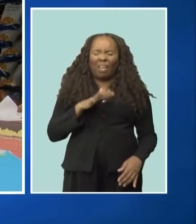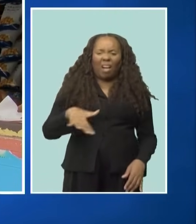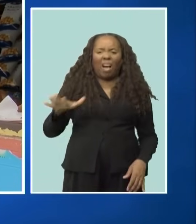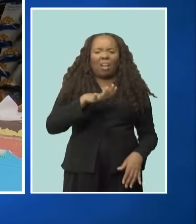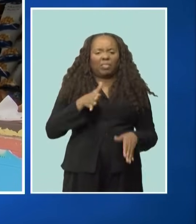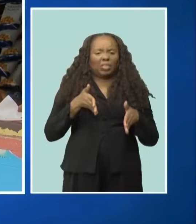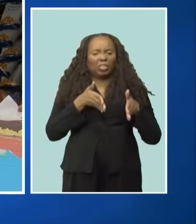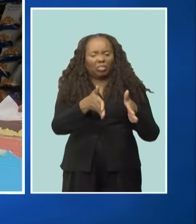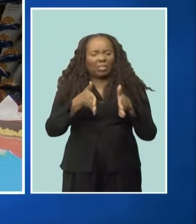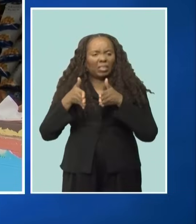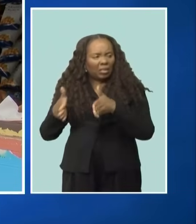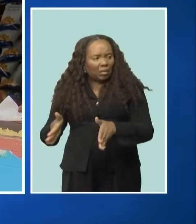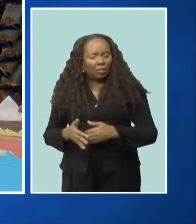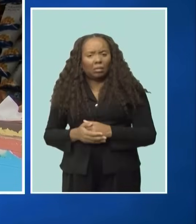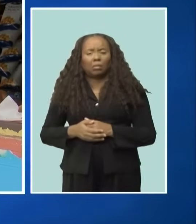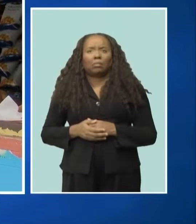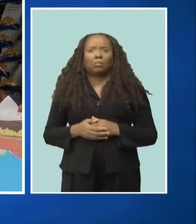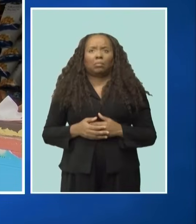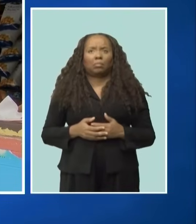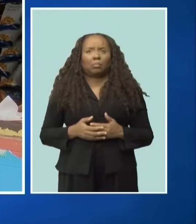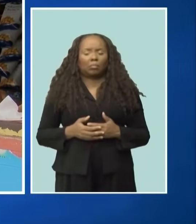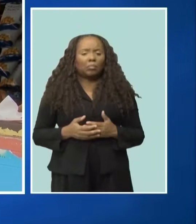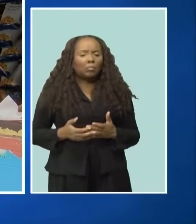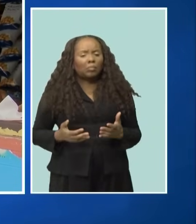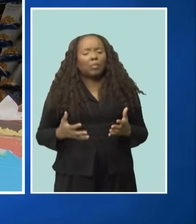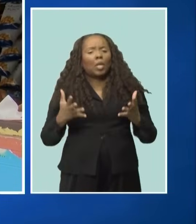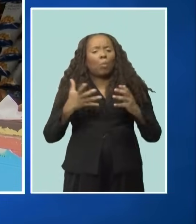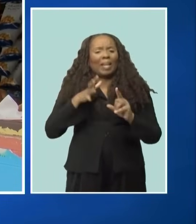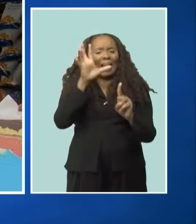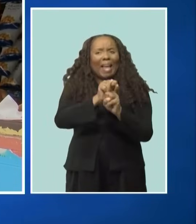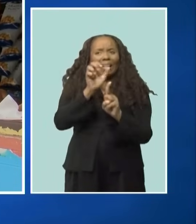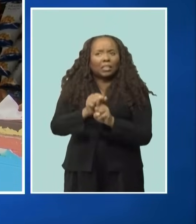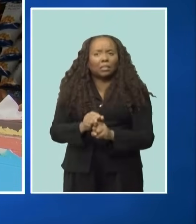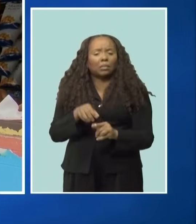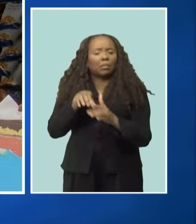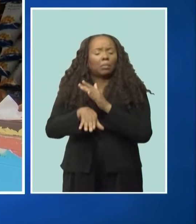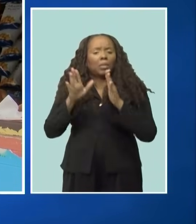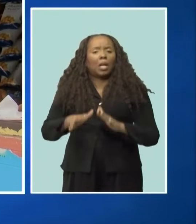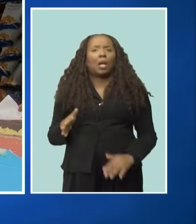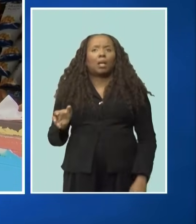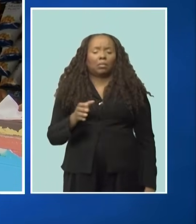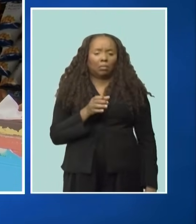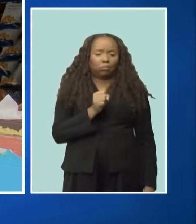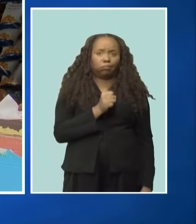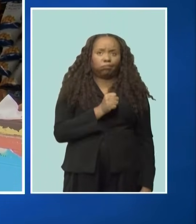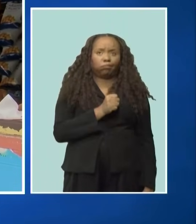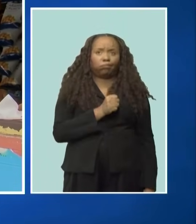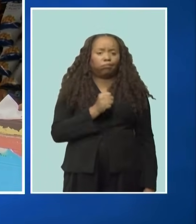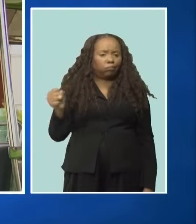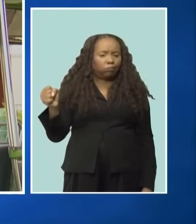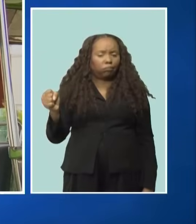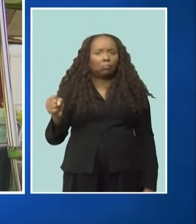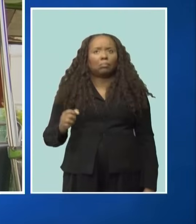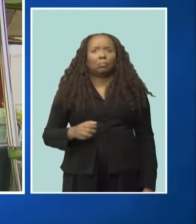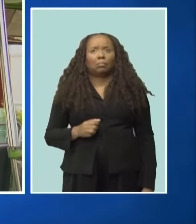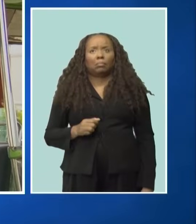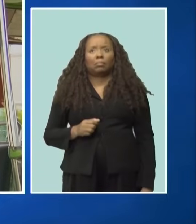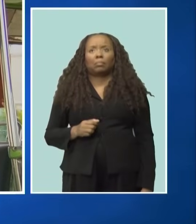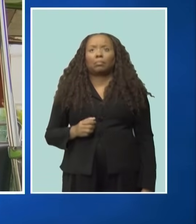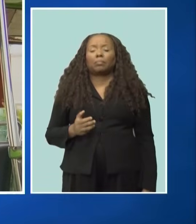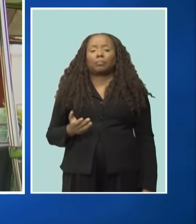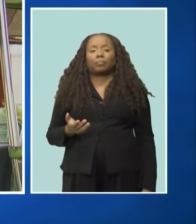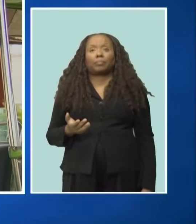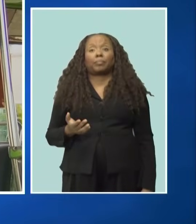them so that we can put these criminals, catch these criminals and put them where they belong to. I think the